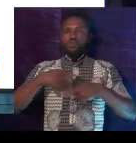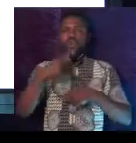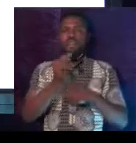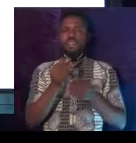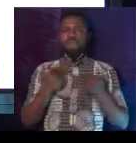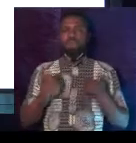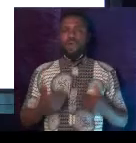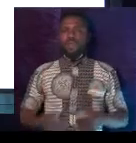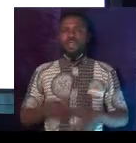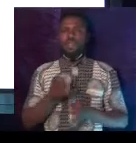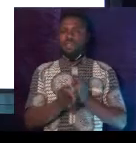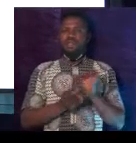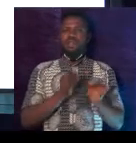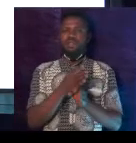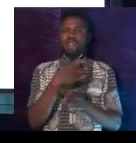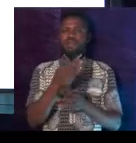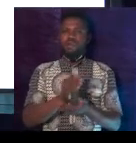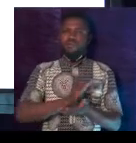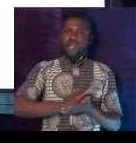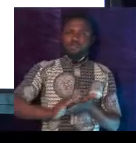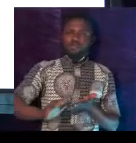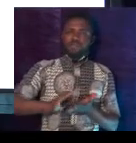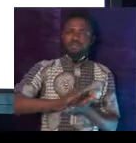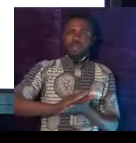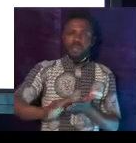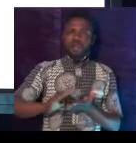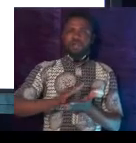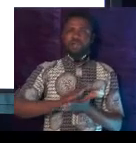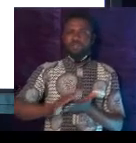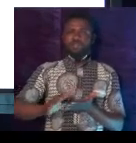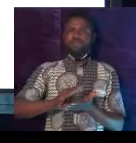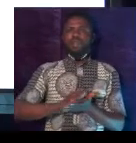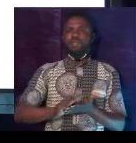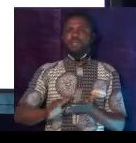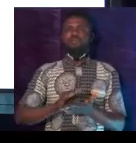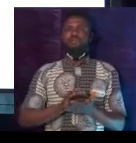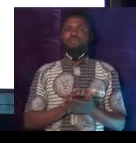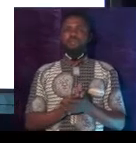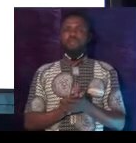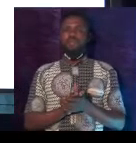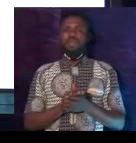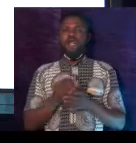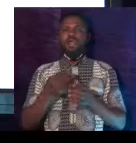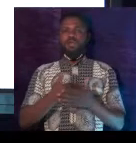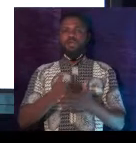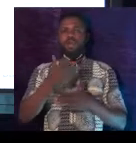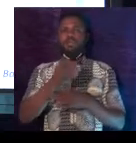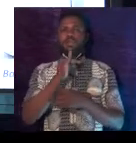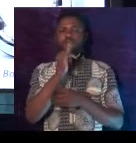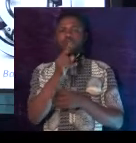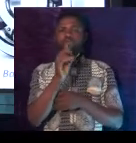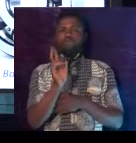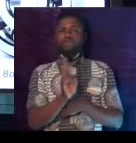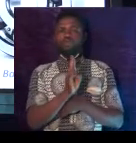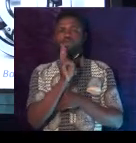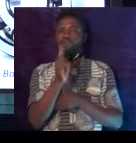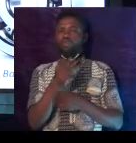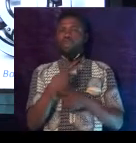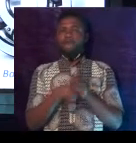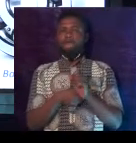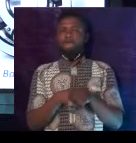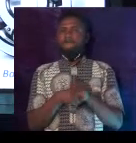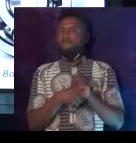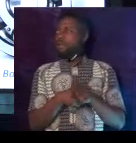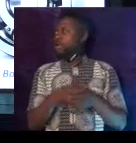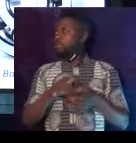them. That's another way you can reduce friction. You roll the bodies instead of sliding them. Next is you use